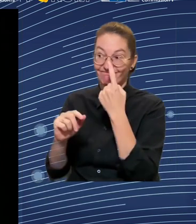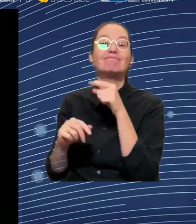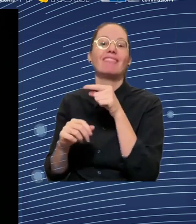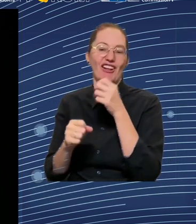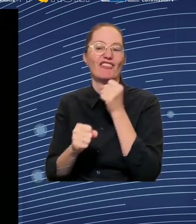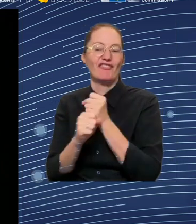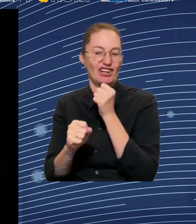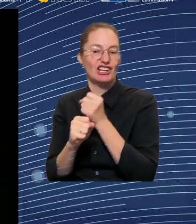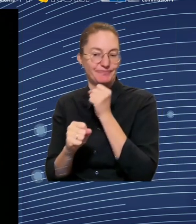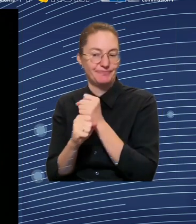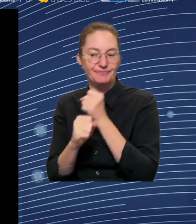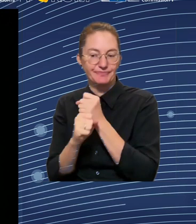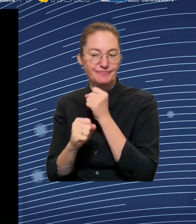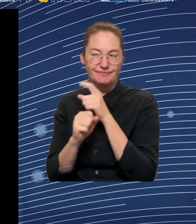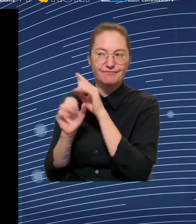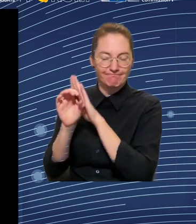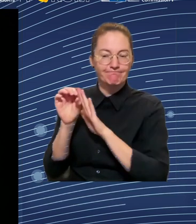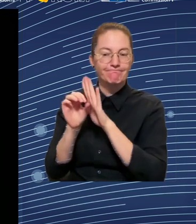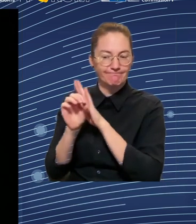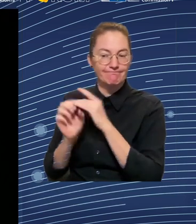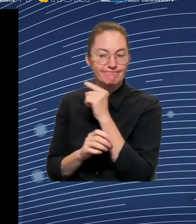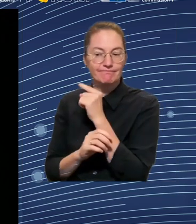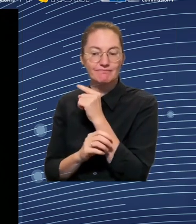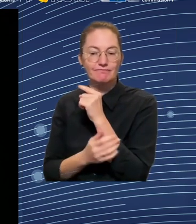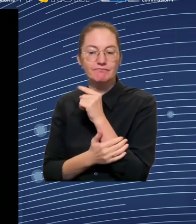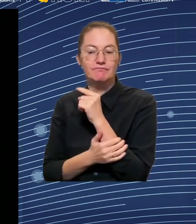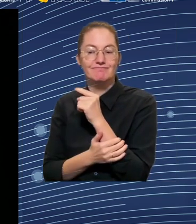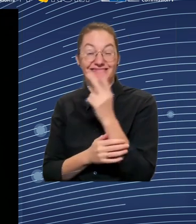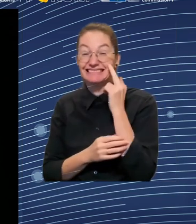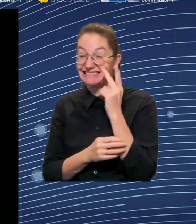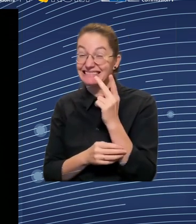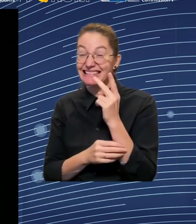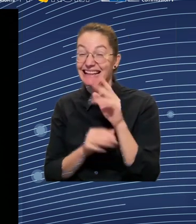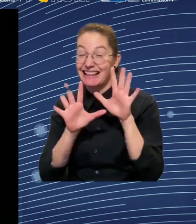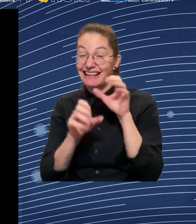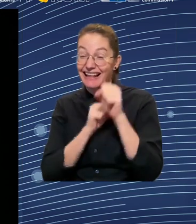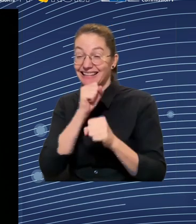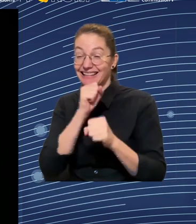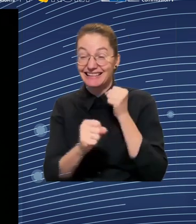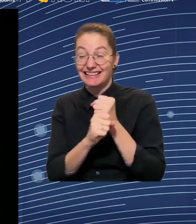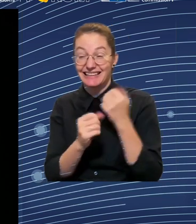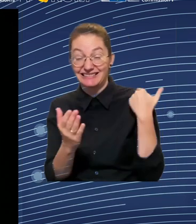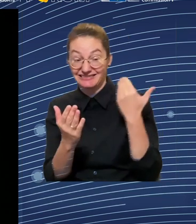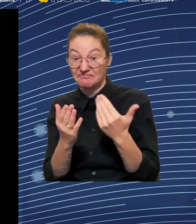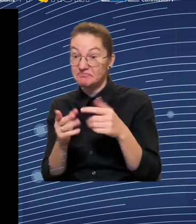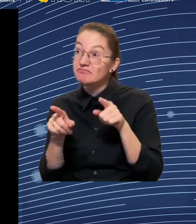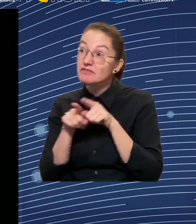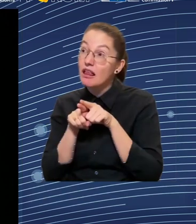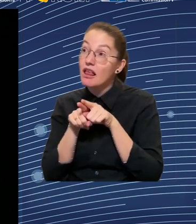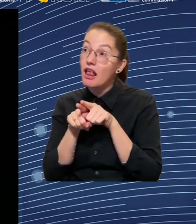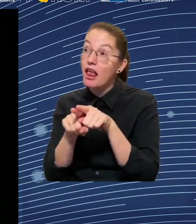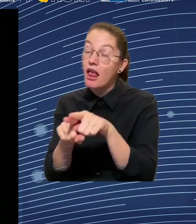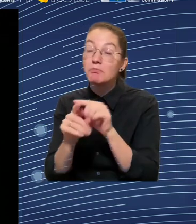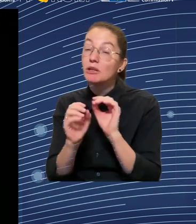I mean, we see some minor positive signs in the STEM sector. I think it's also visible in the slides. I mean, the share of women in this sector is